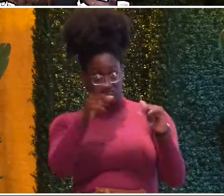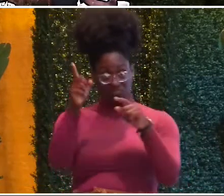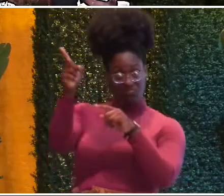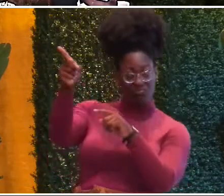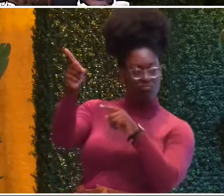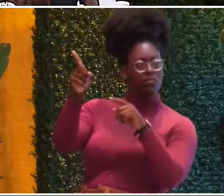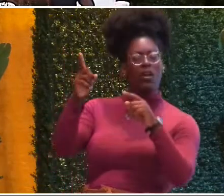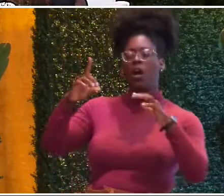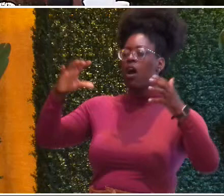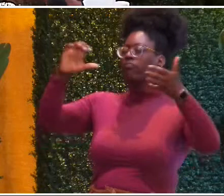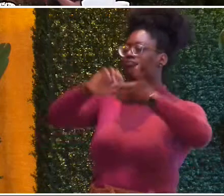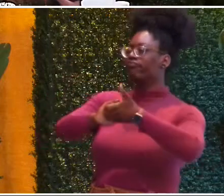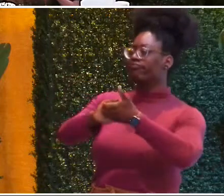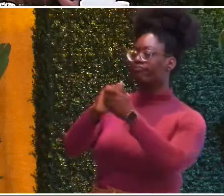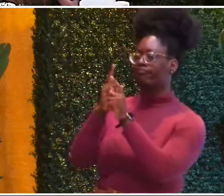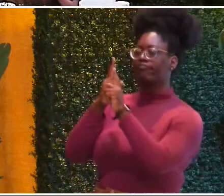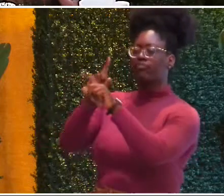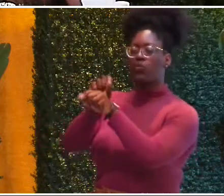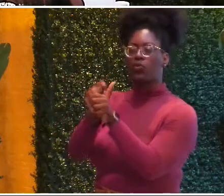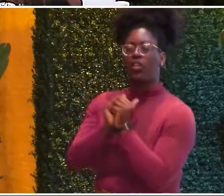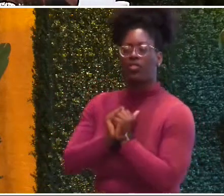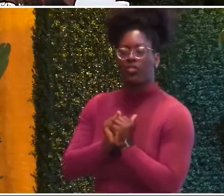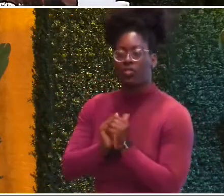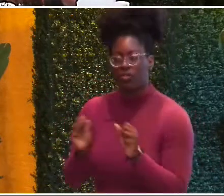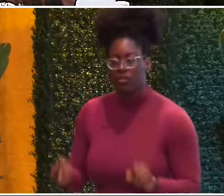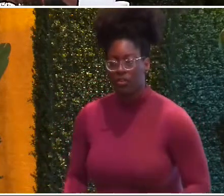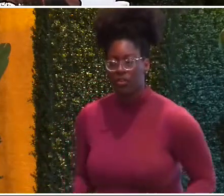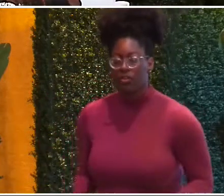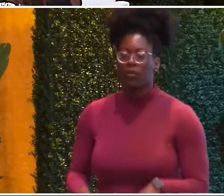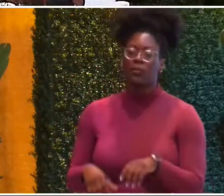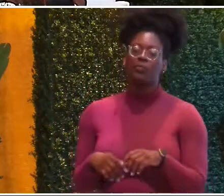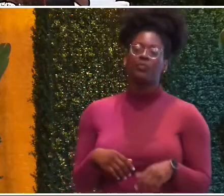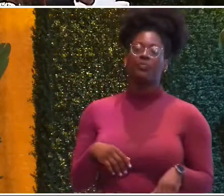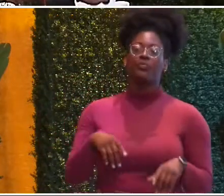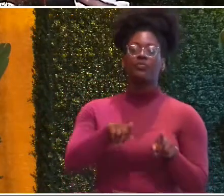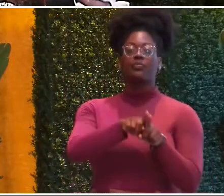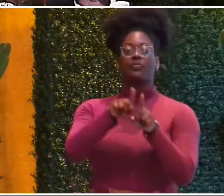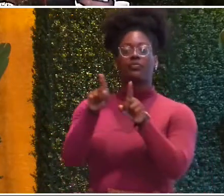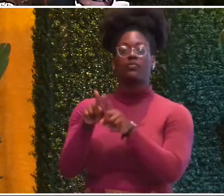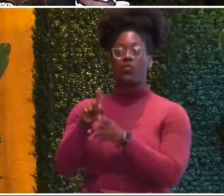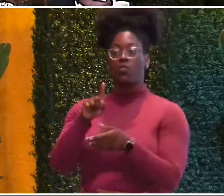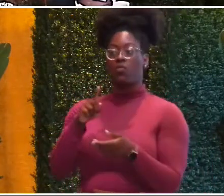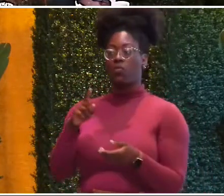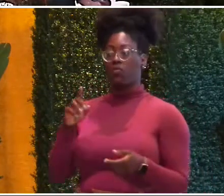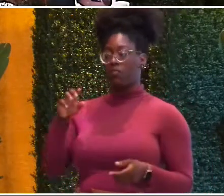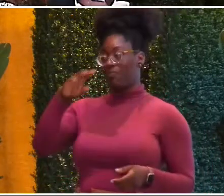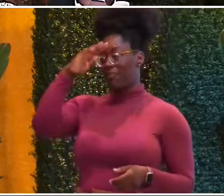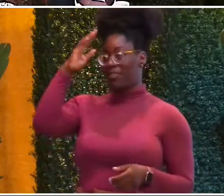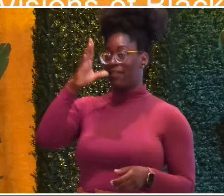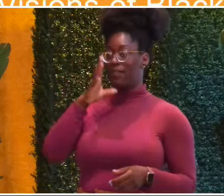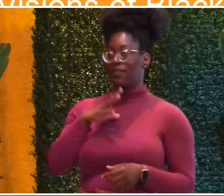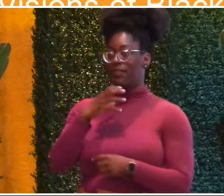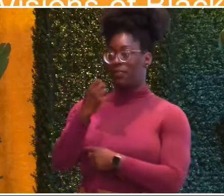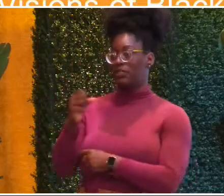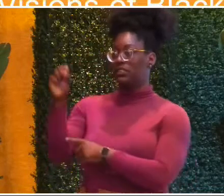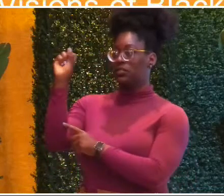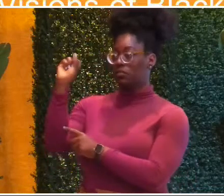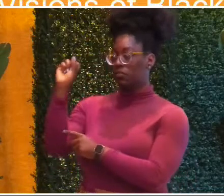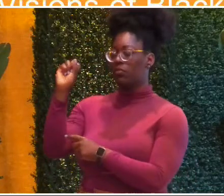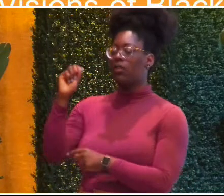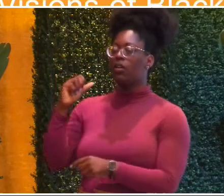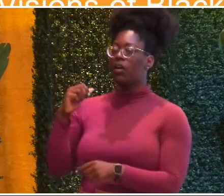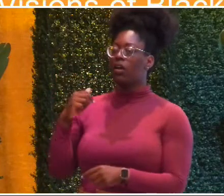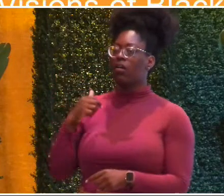And I would also say what work Black feminism does, I steal from the late great